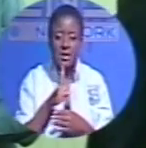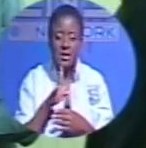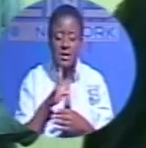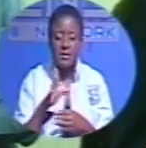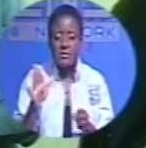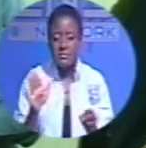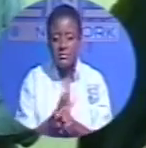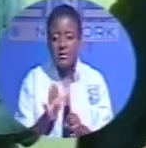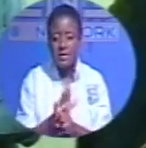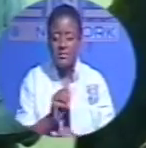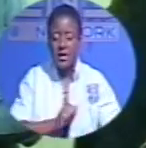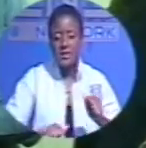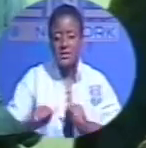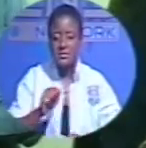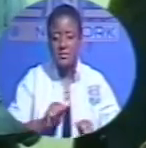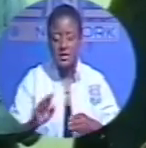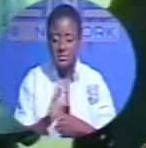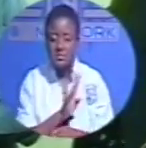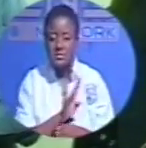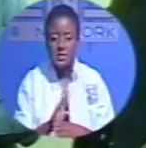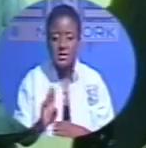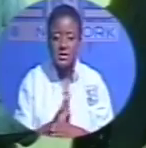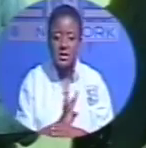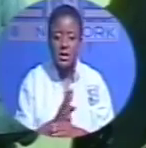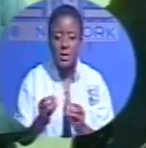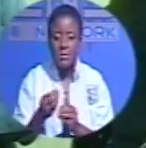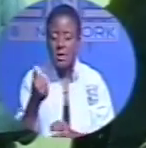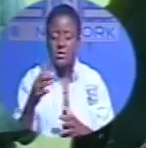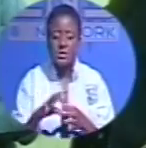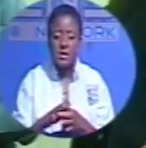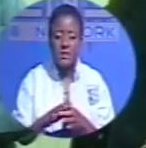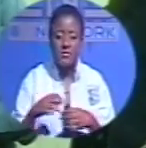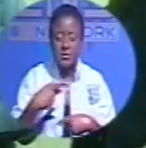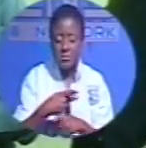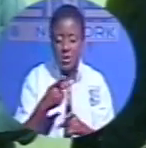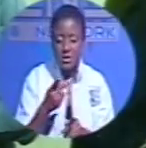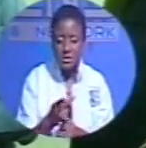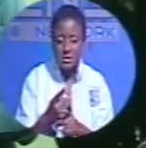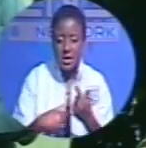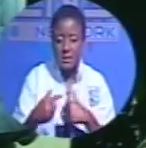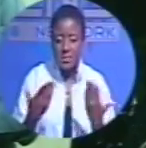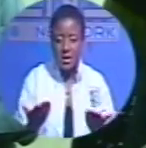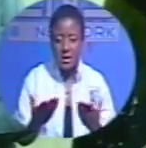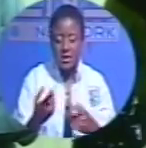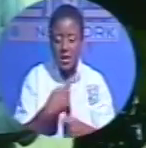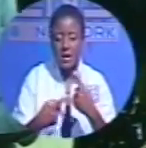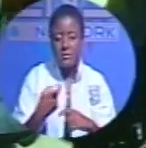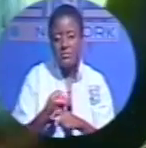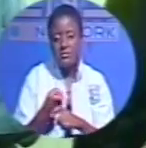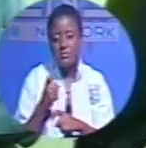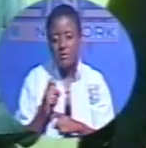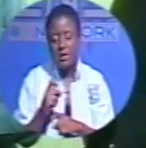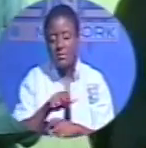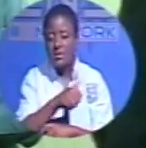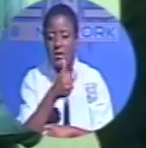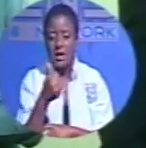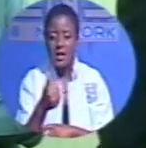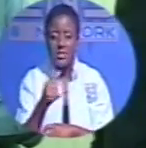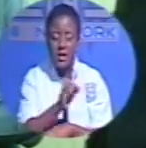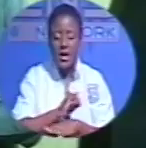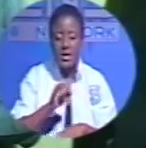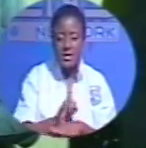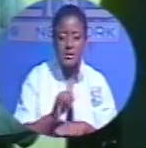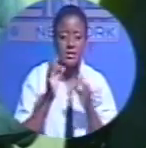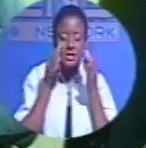bustling with activities. Because most of the products which come here comes from the other islands, Cat